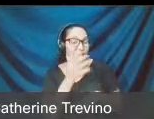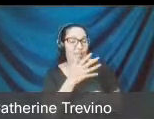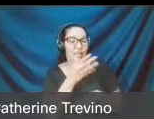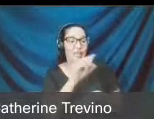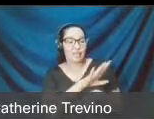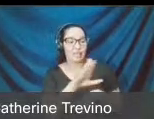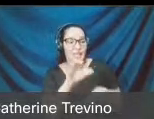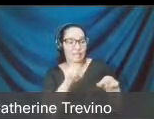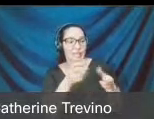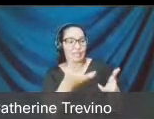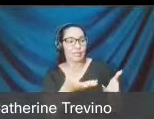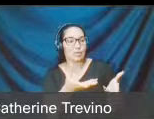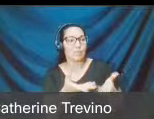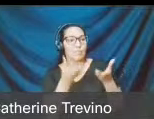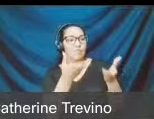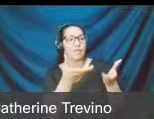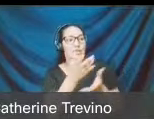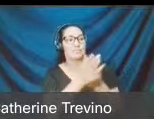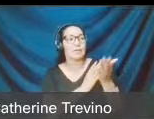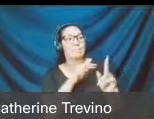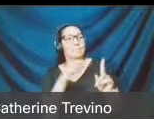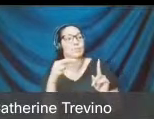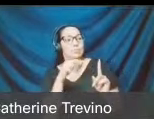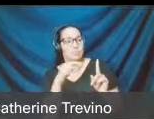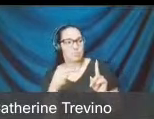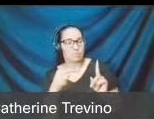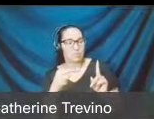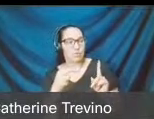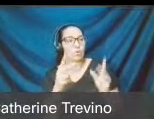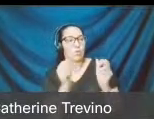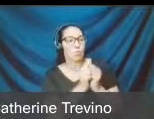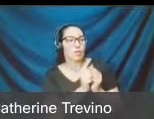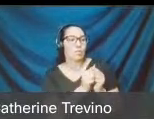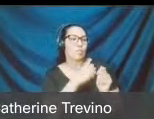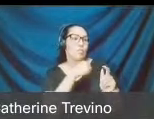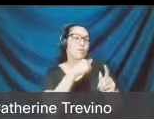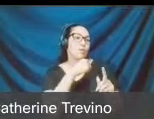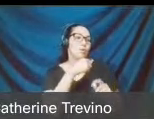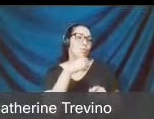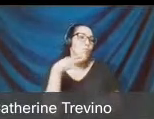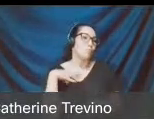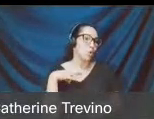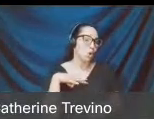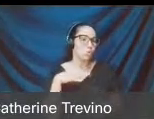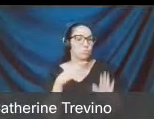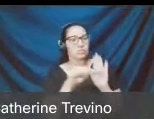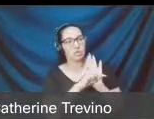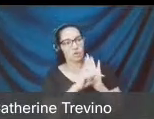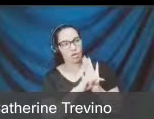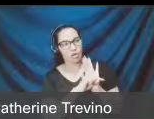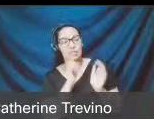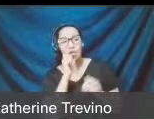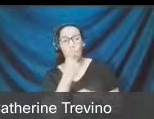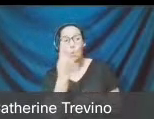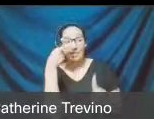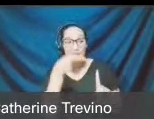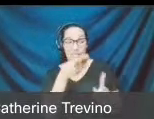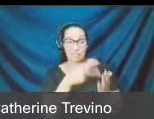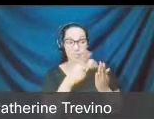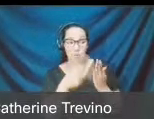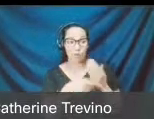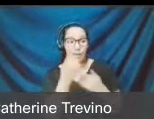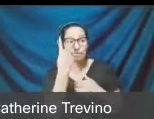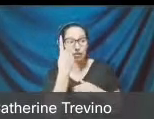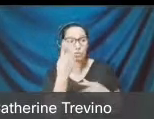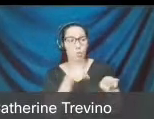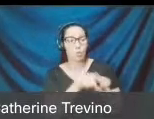can give us some insight to the pros and cons of not only this program, but